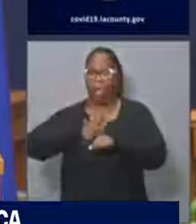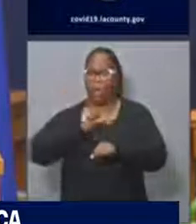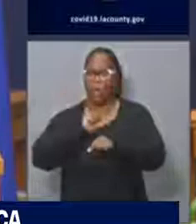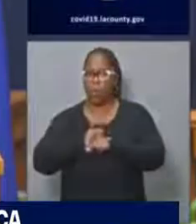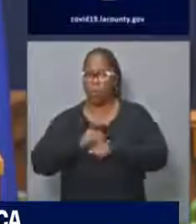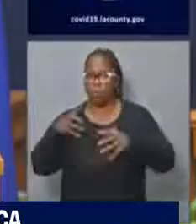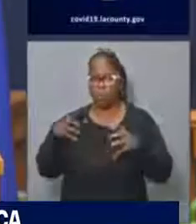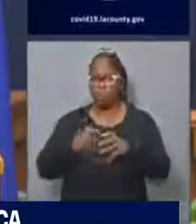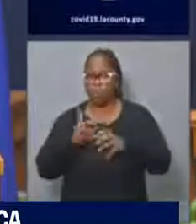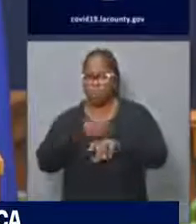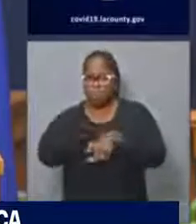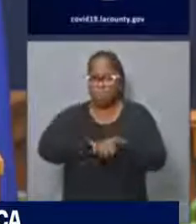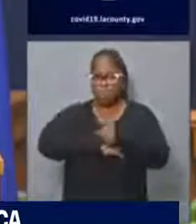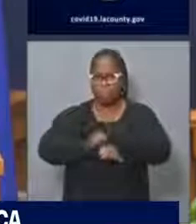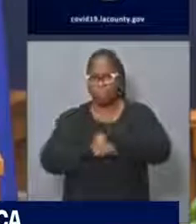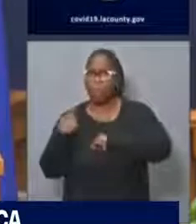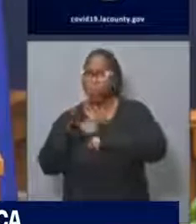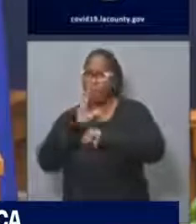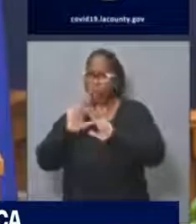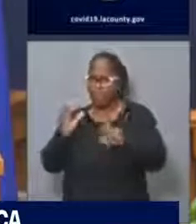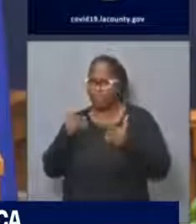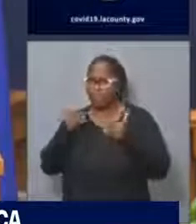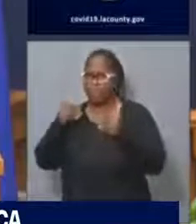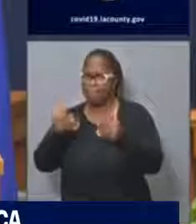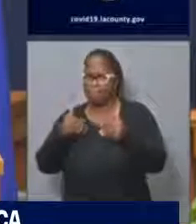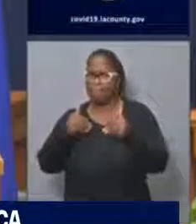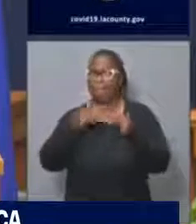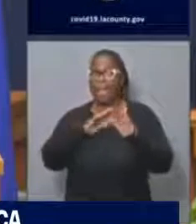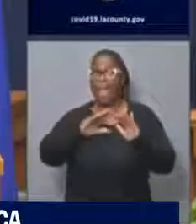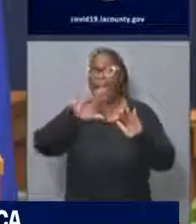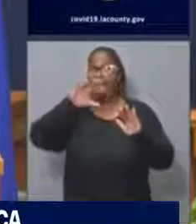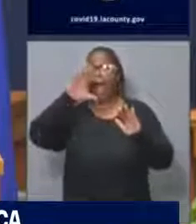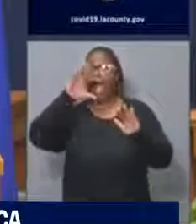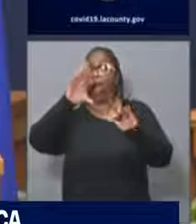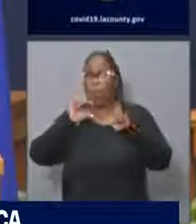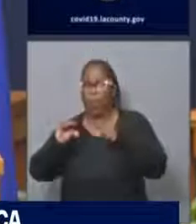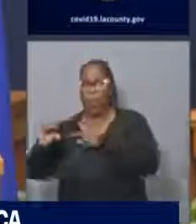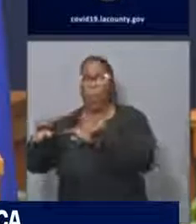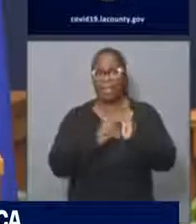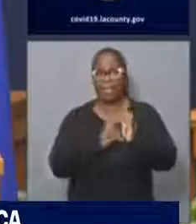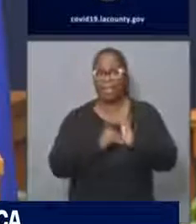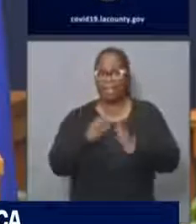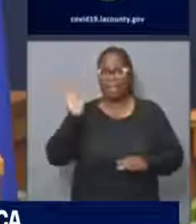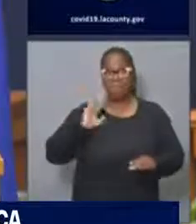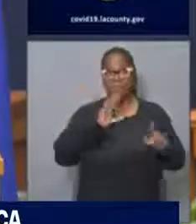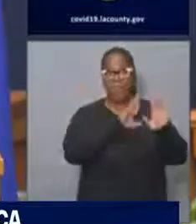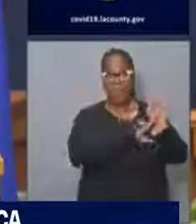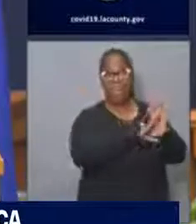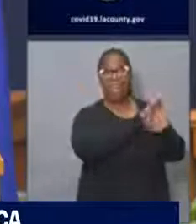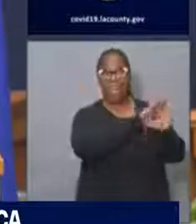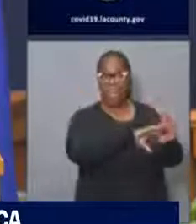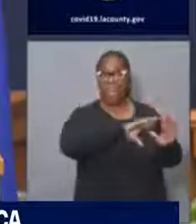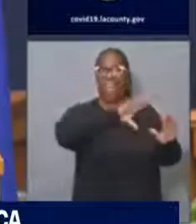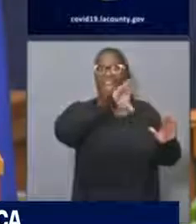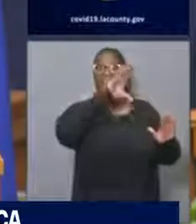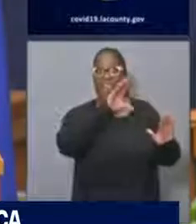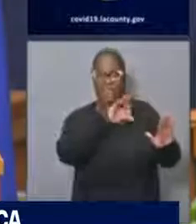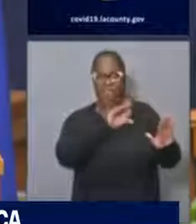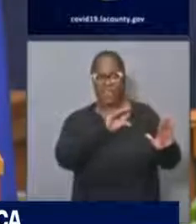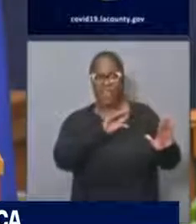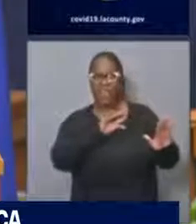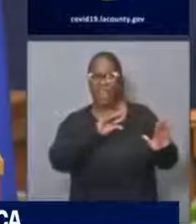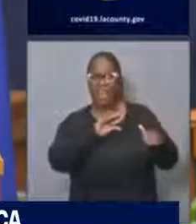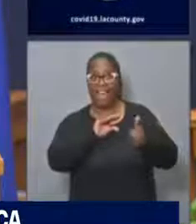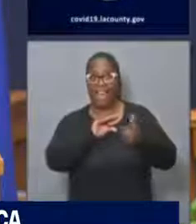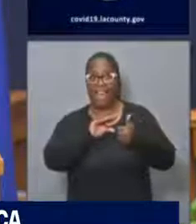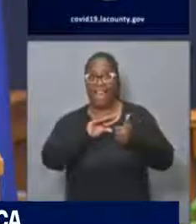forward, and we're going to get back to flattening the curve. We did it before, do it again. And it only is going to happen